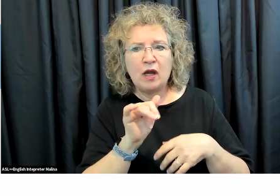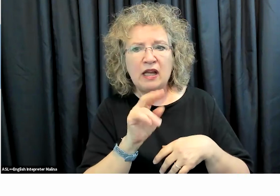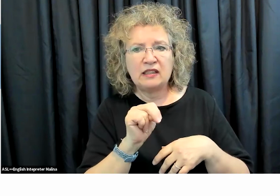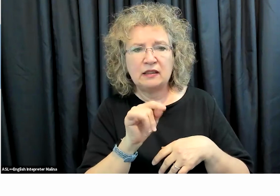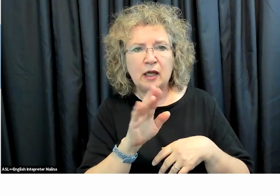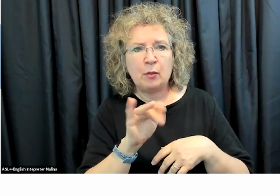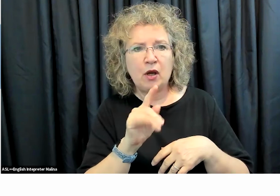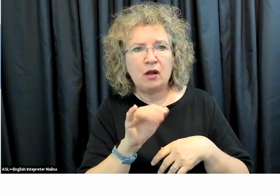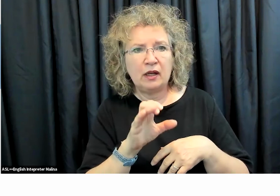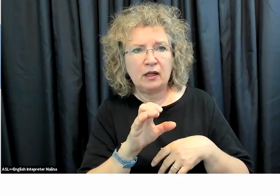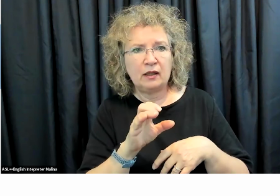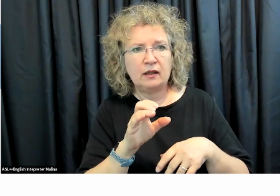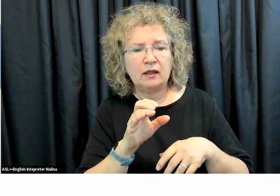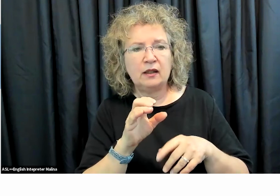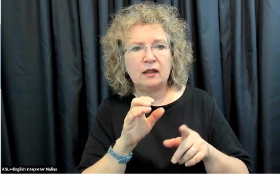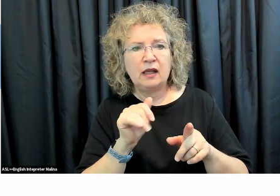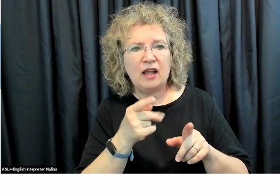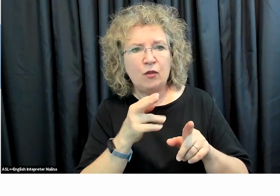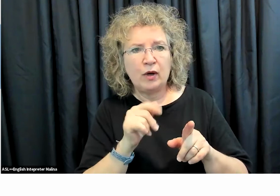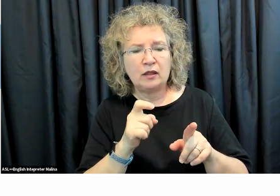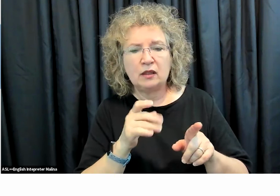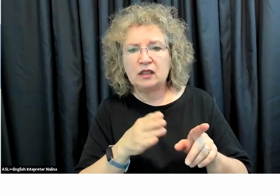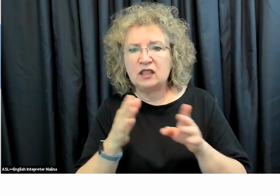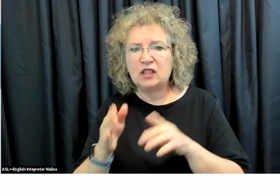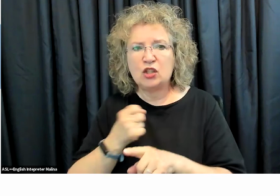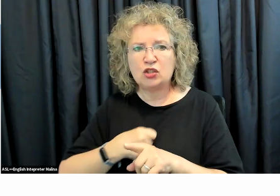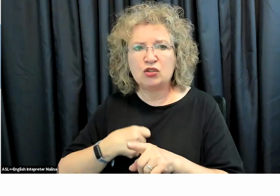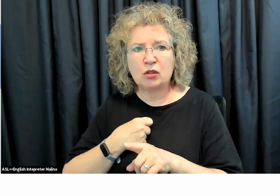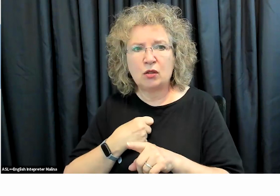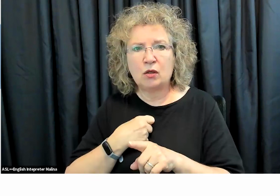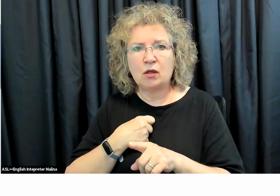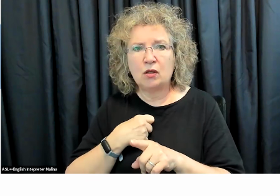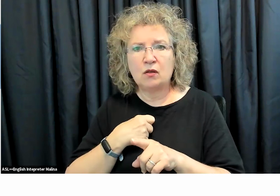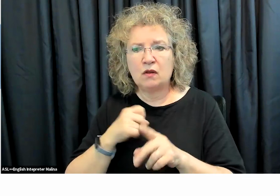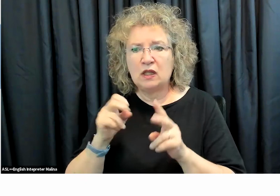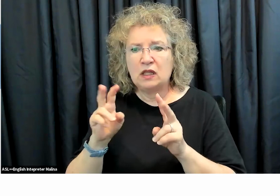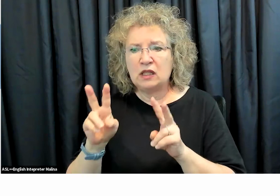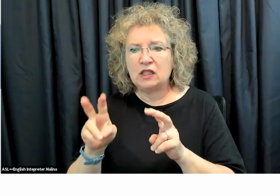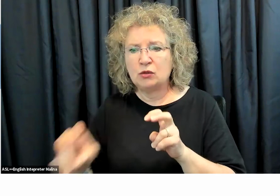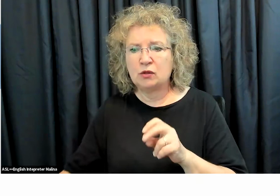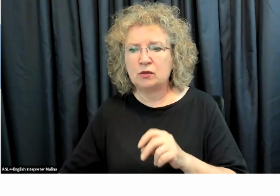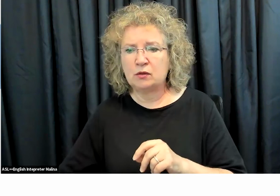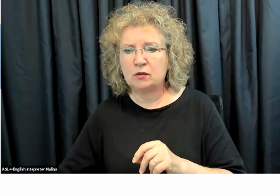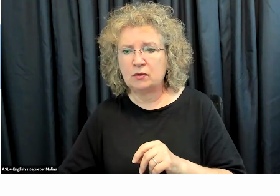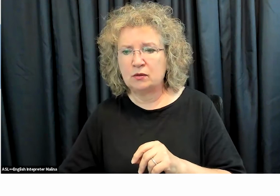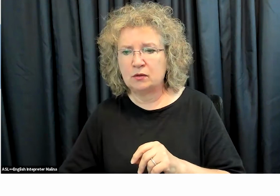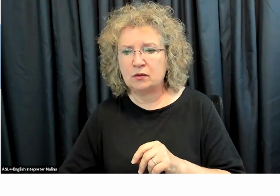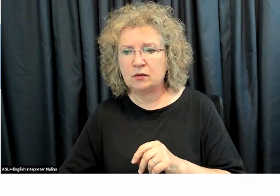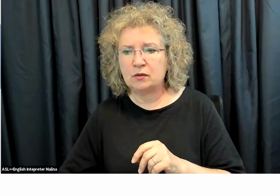I'm so sorry. We have an issue with, we're hearing Spanish.